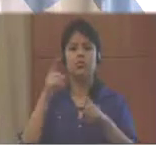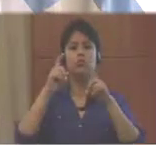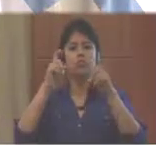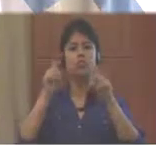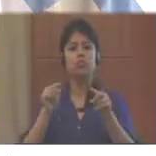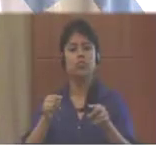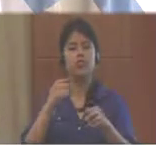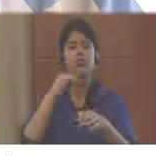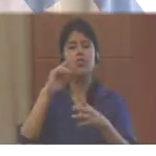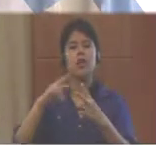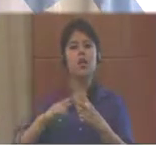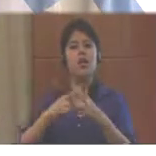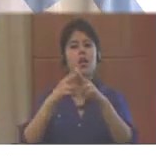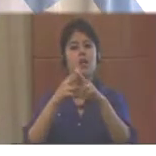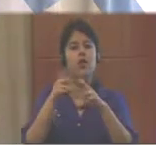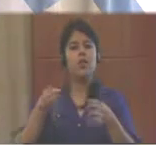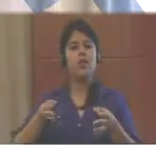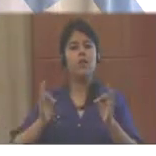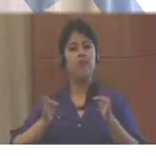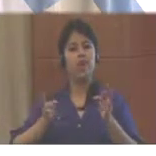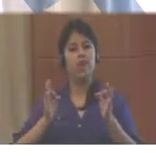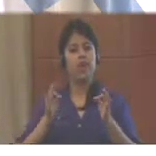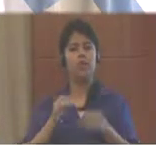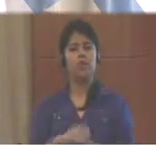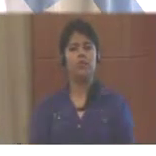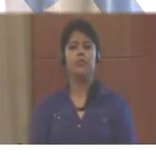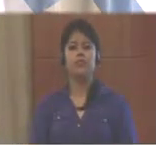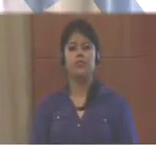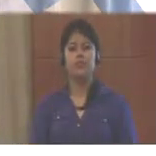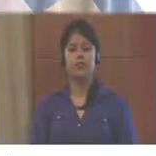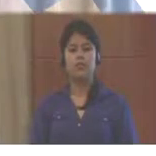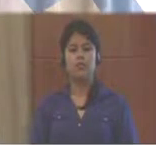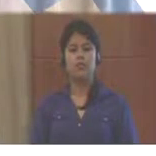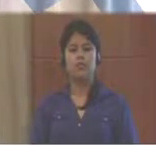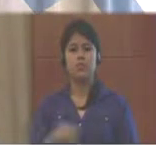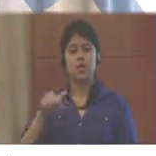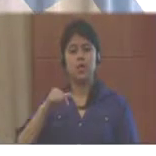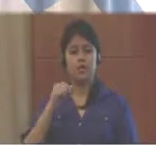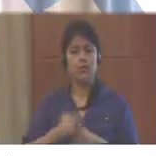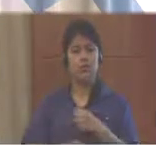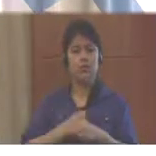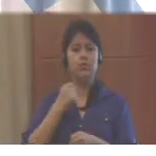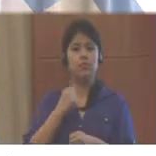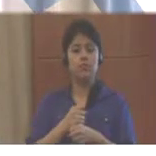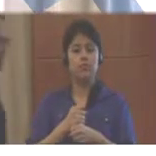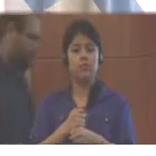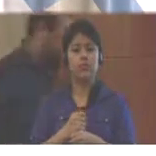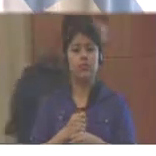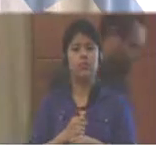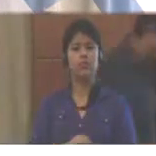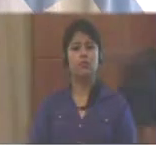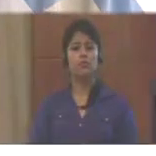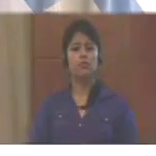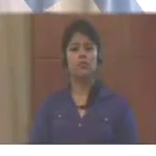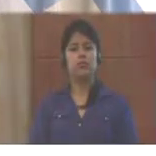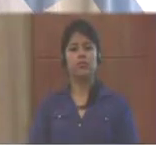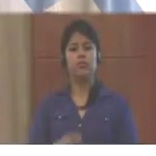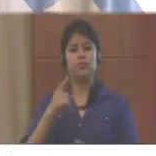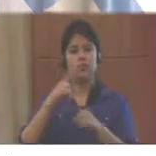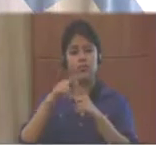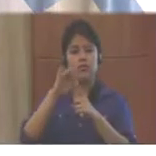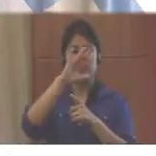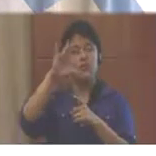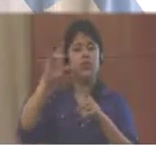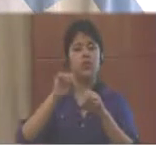also the consultations that was begun in February of this year in Geneva with